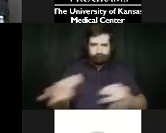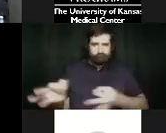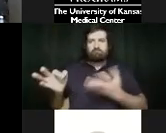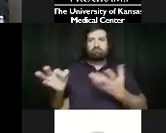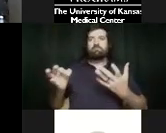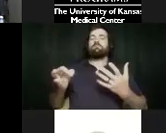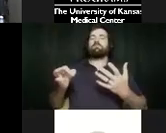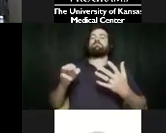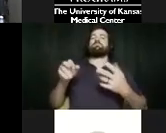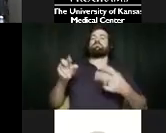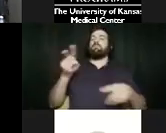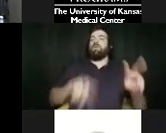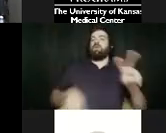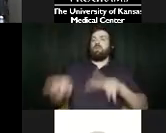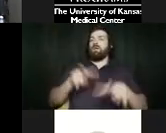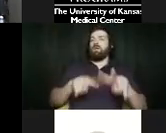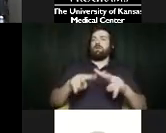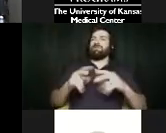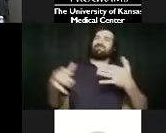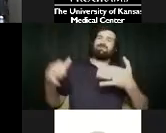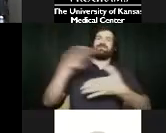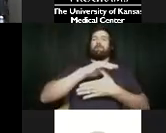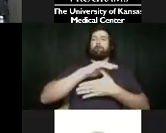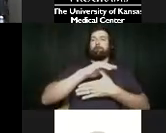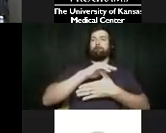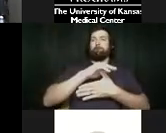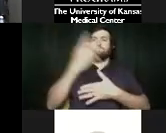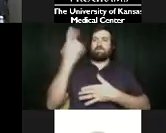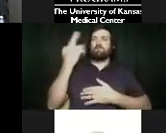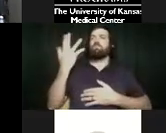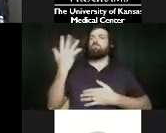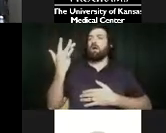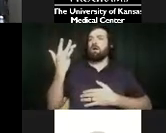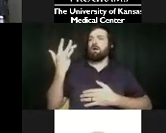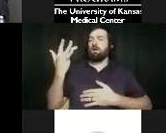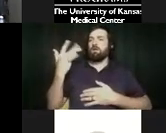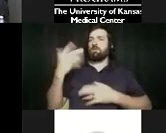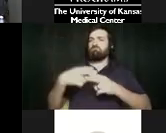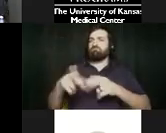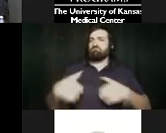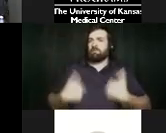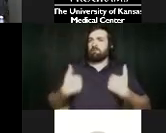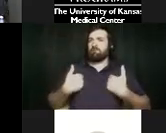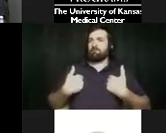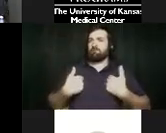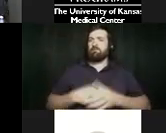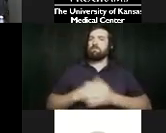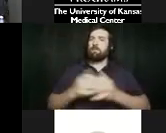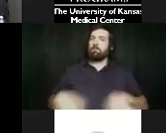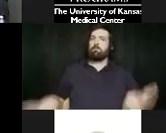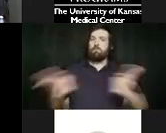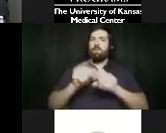is to look at the leading causes of life years lost. Now, this is a very important term, the life